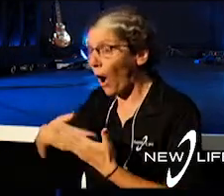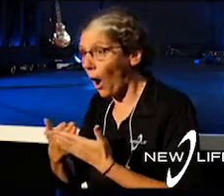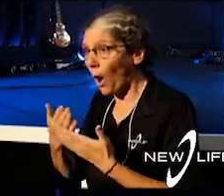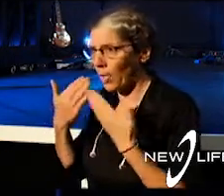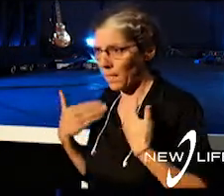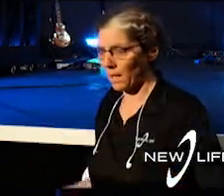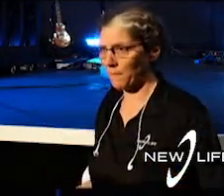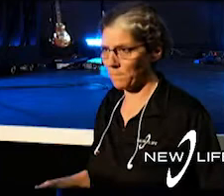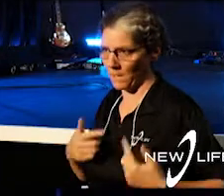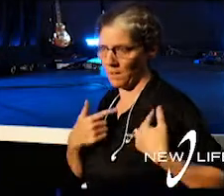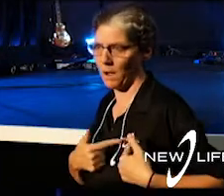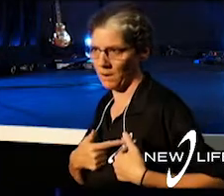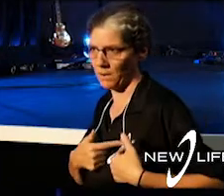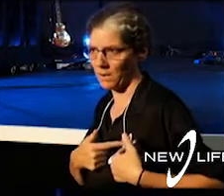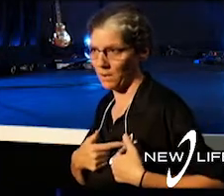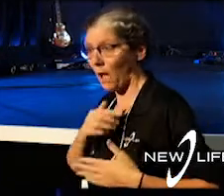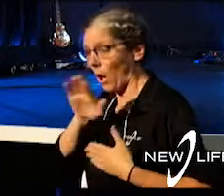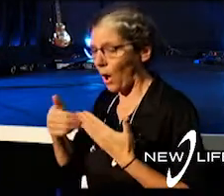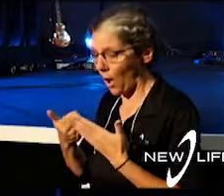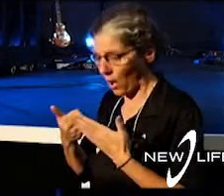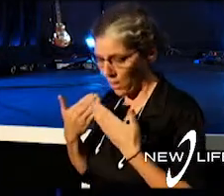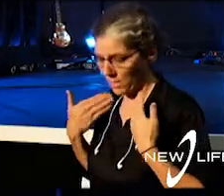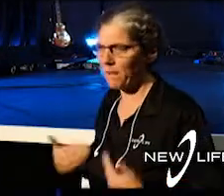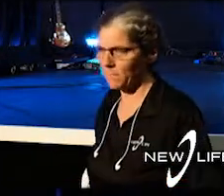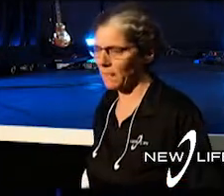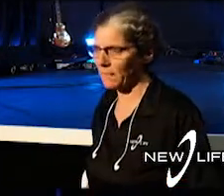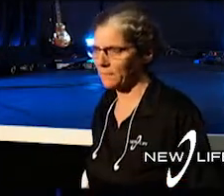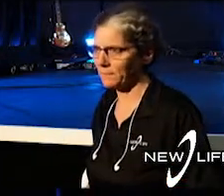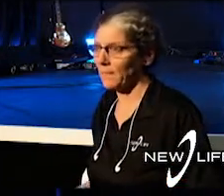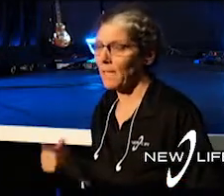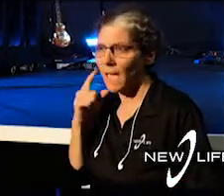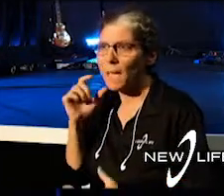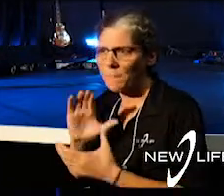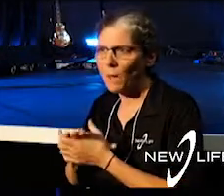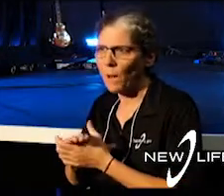of my heart. And she does, by the way.